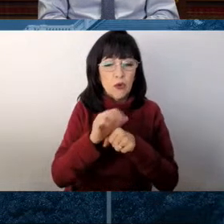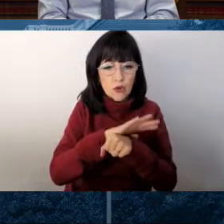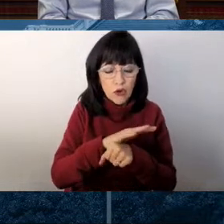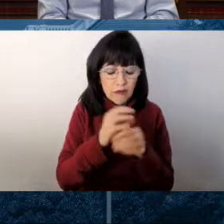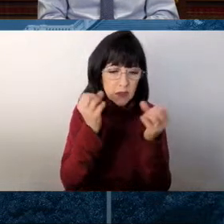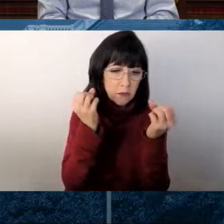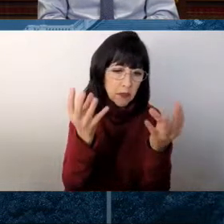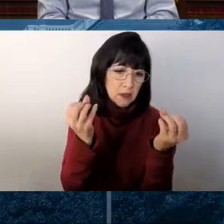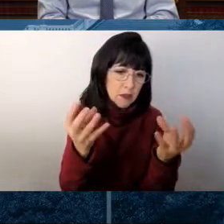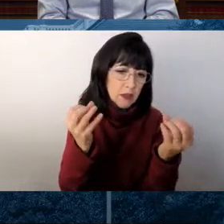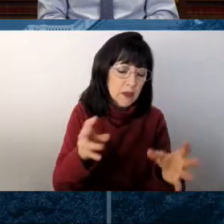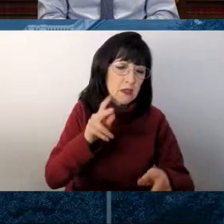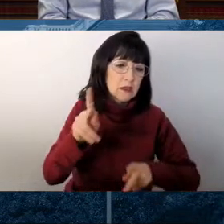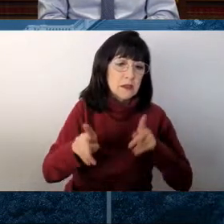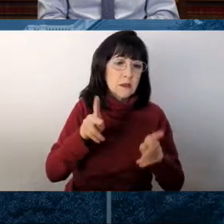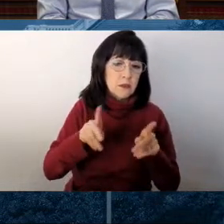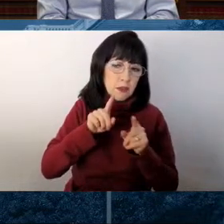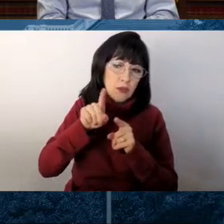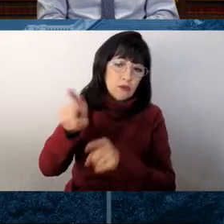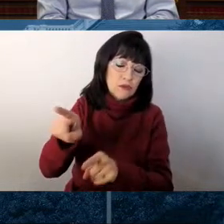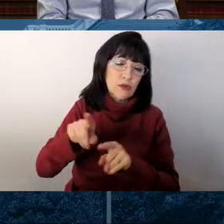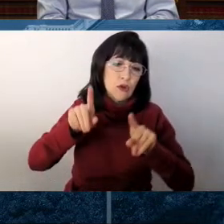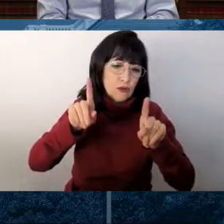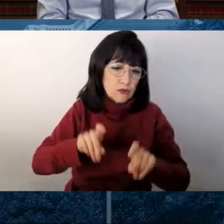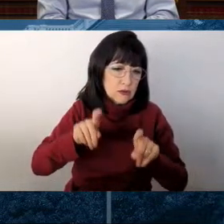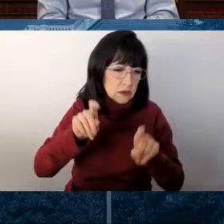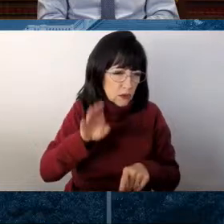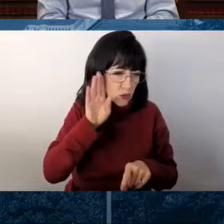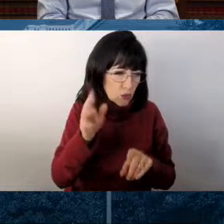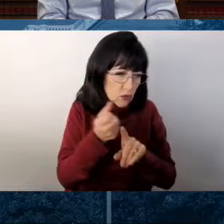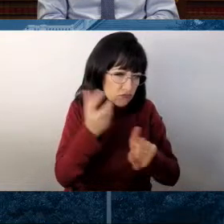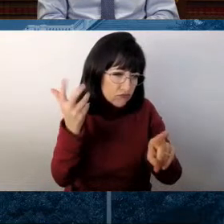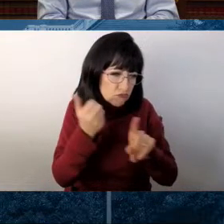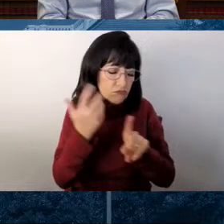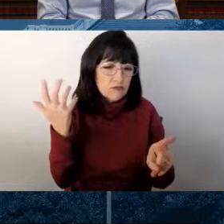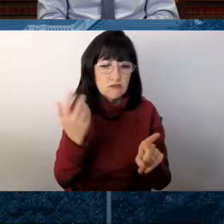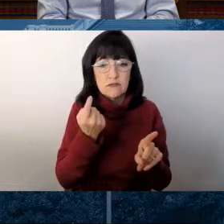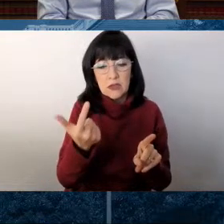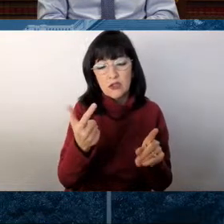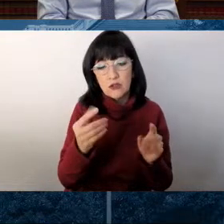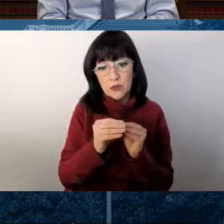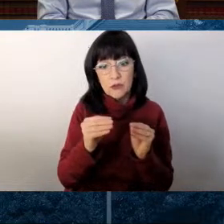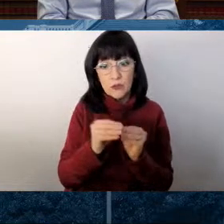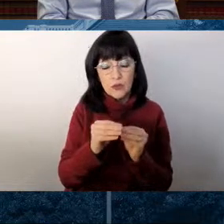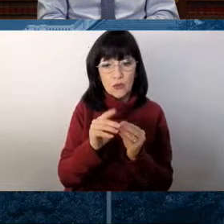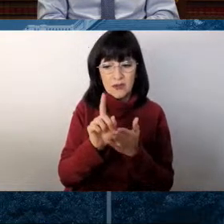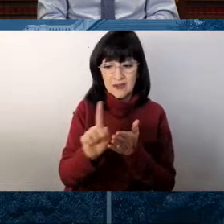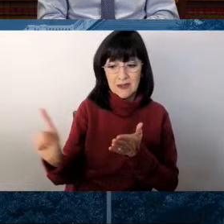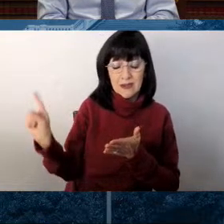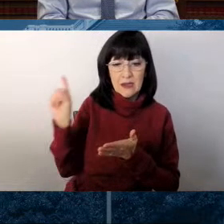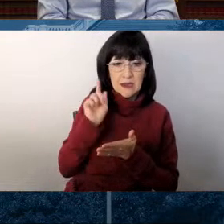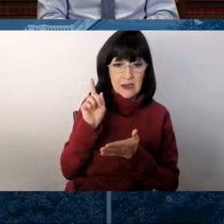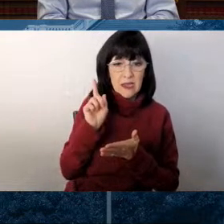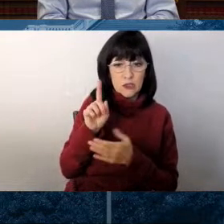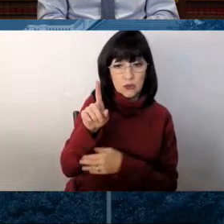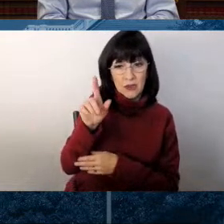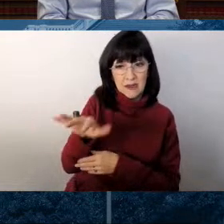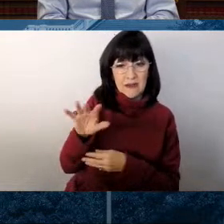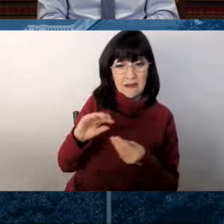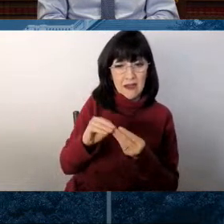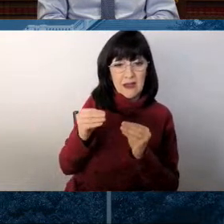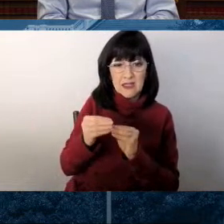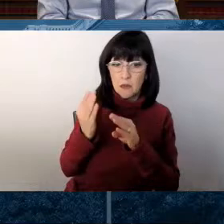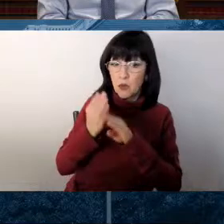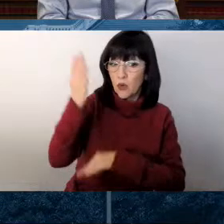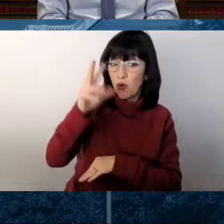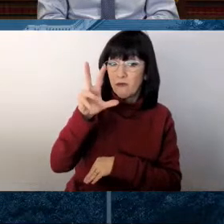good thing. We'll talk a little bit about that. This number last week, however, was just over 30%.